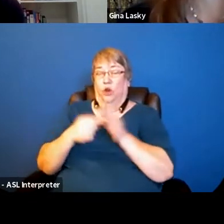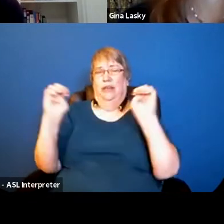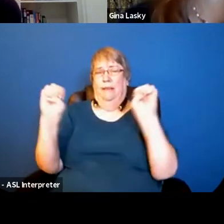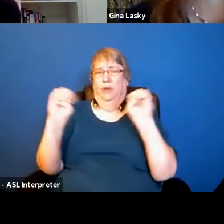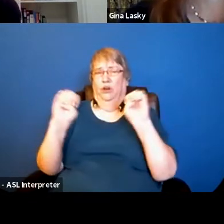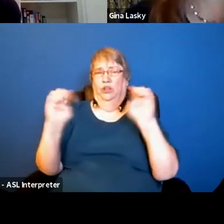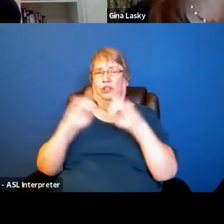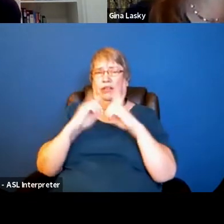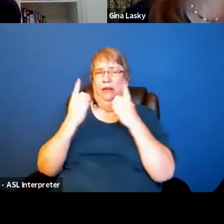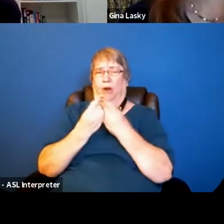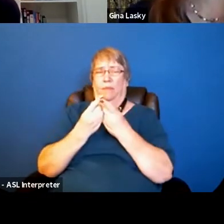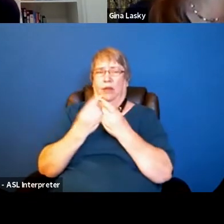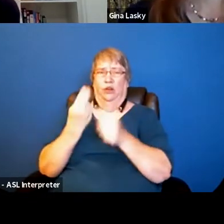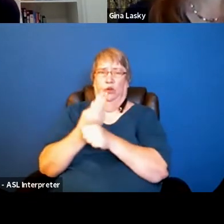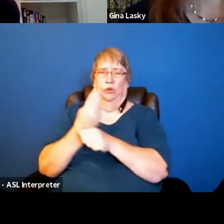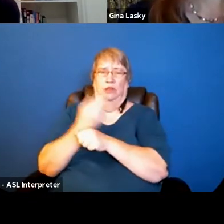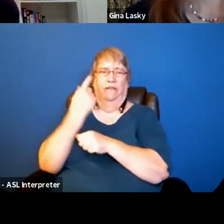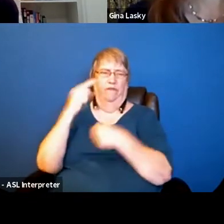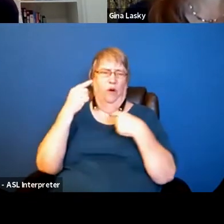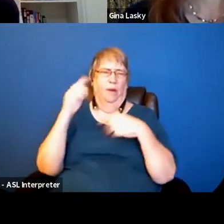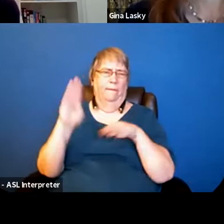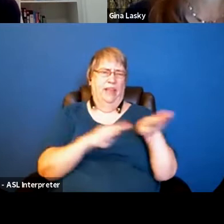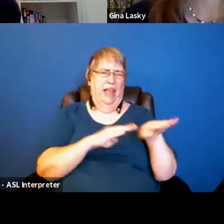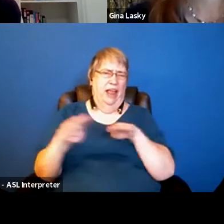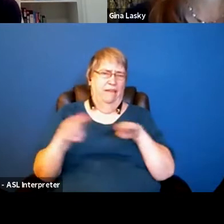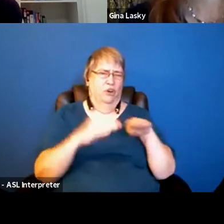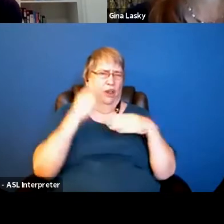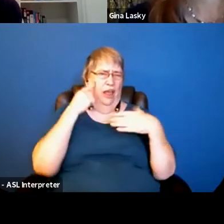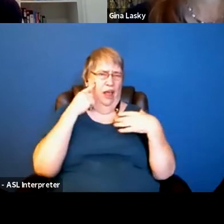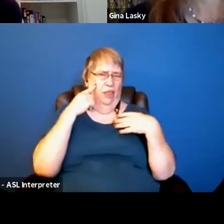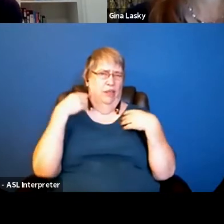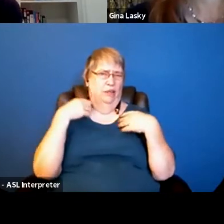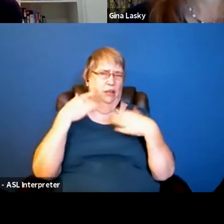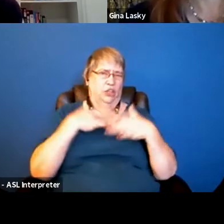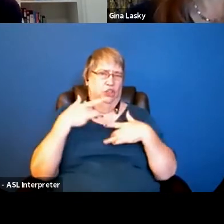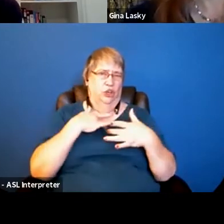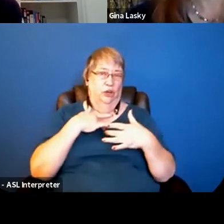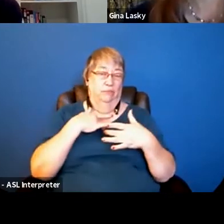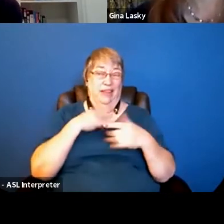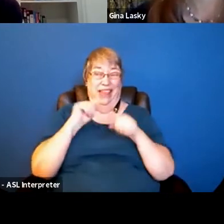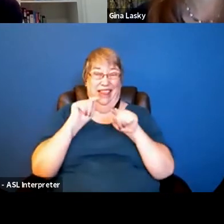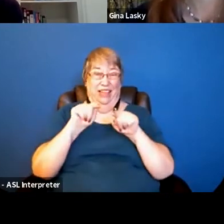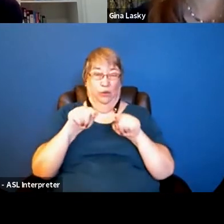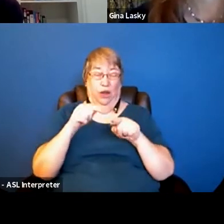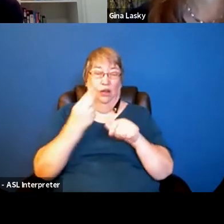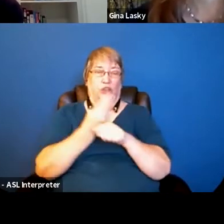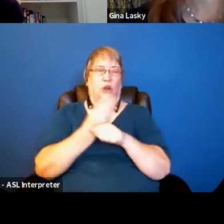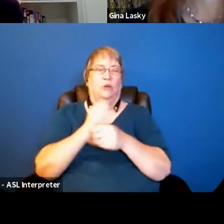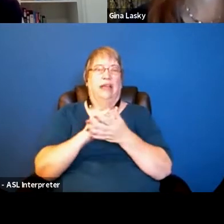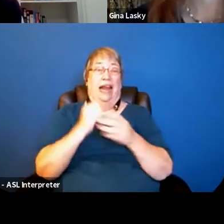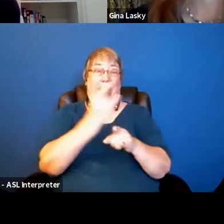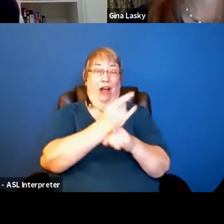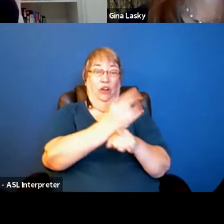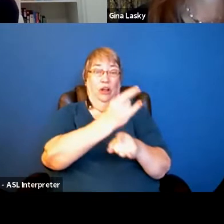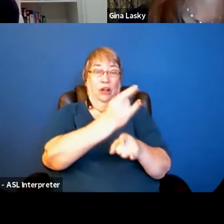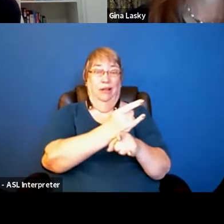concerns. The chart to your left clearly shows, for example, that alcohol is a leading driver of ED utilization across the state,